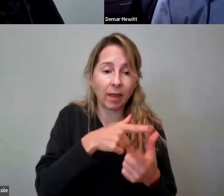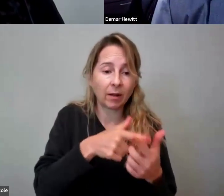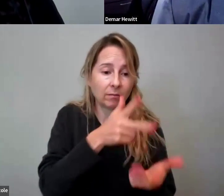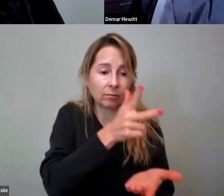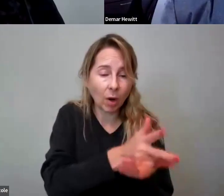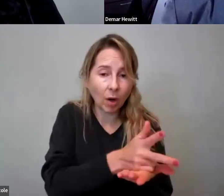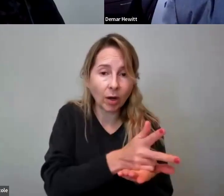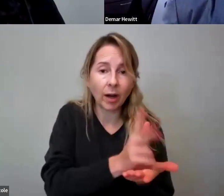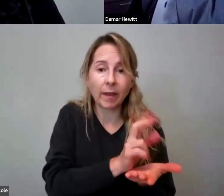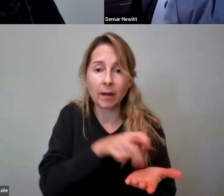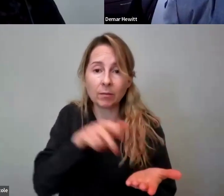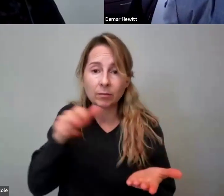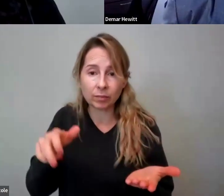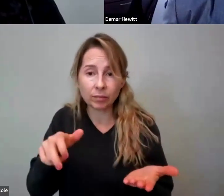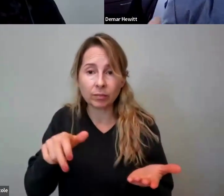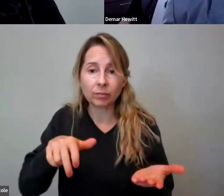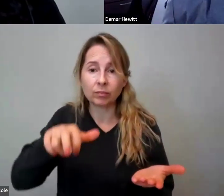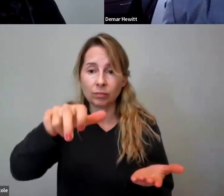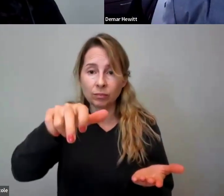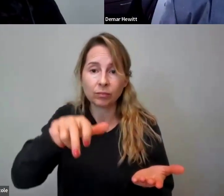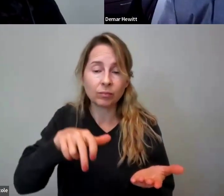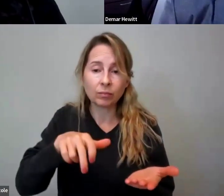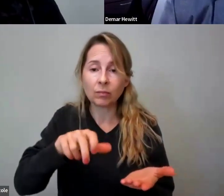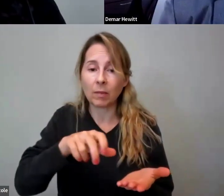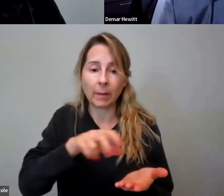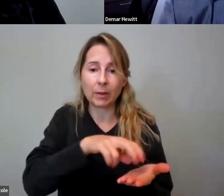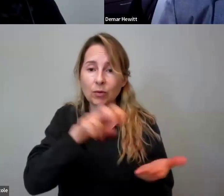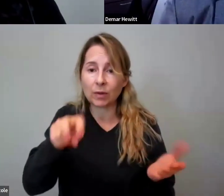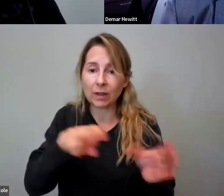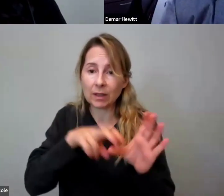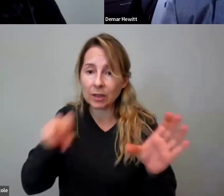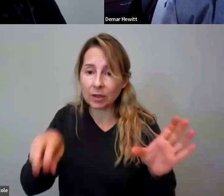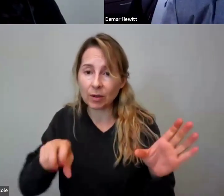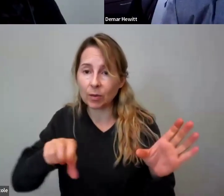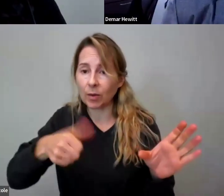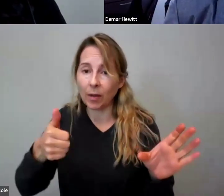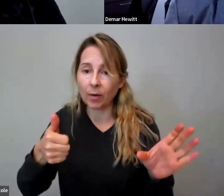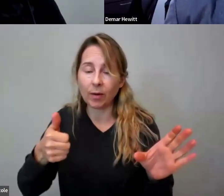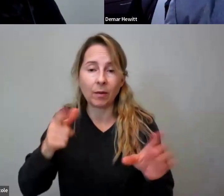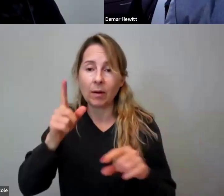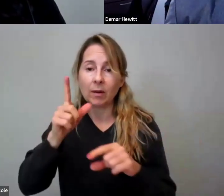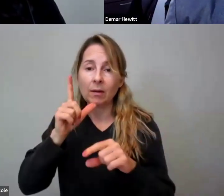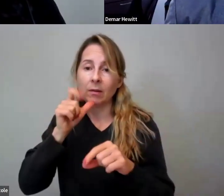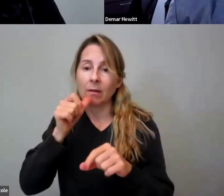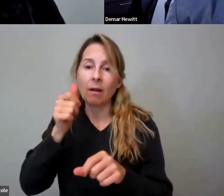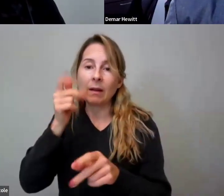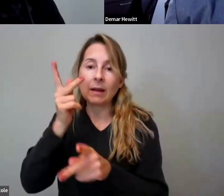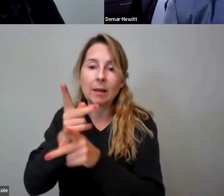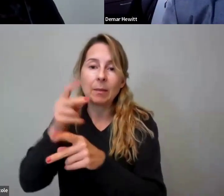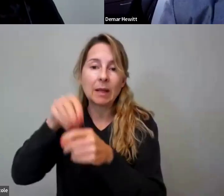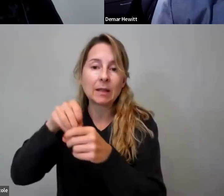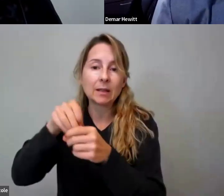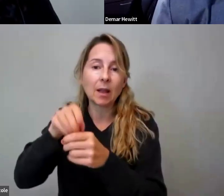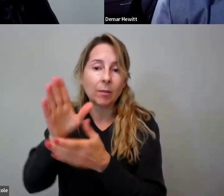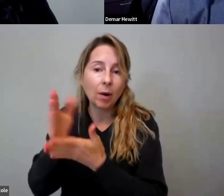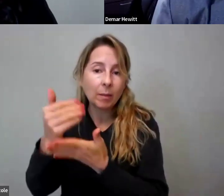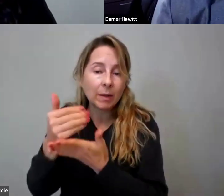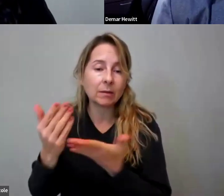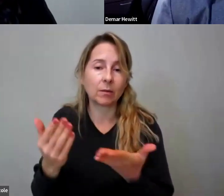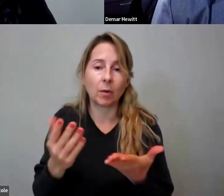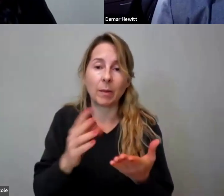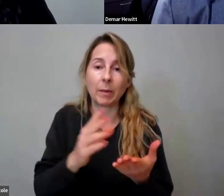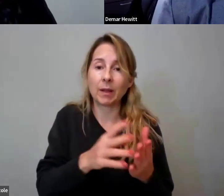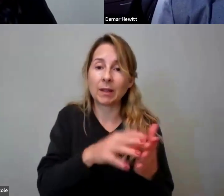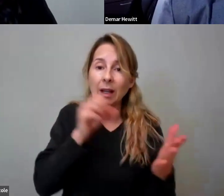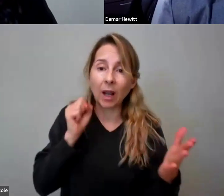place, you transition from that device to another. Are you able to remove the batteries at certain points so